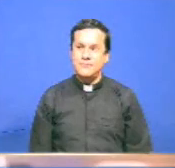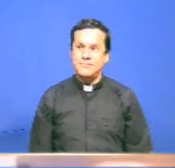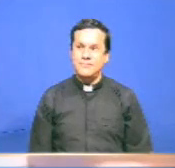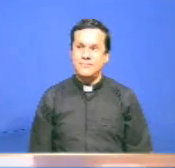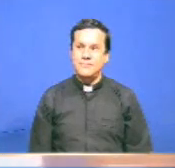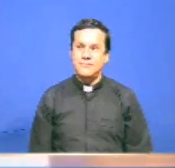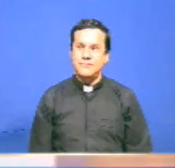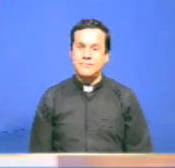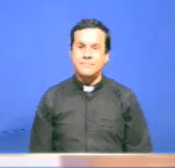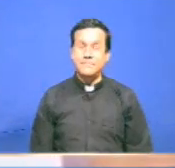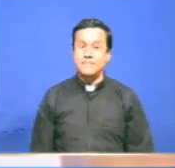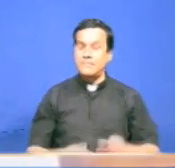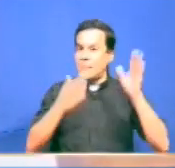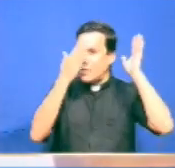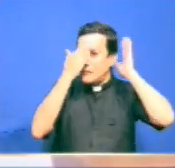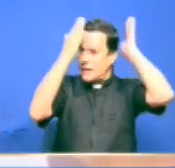Archbishop,